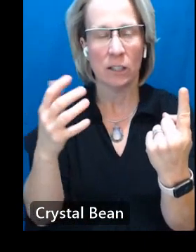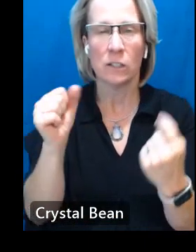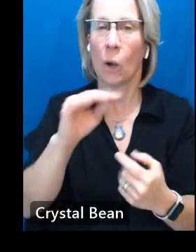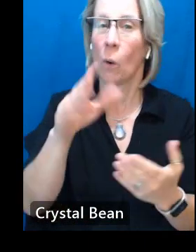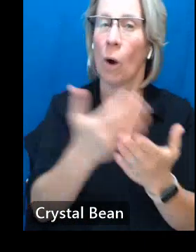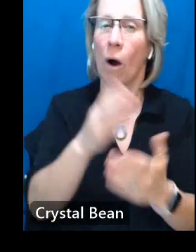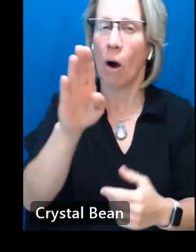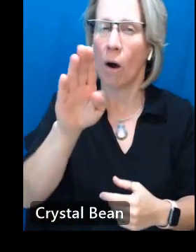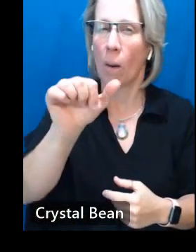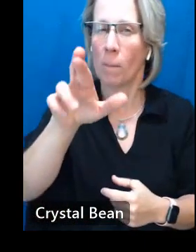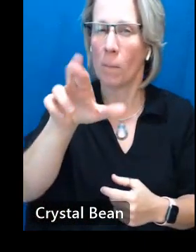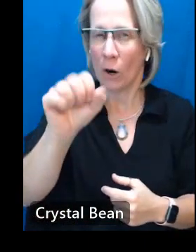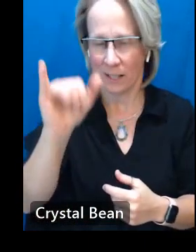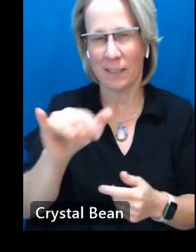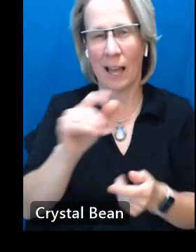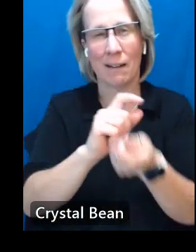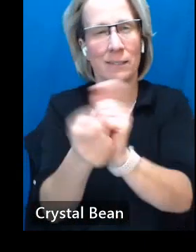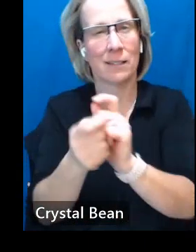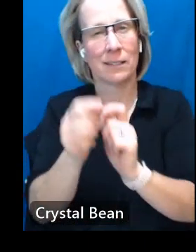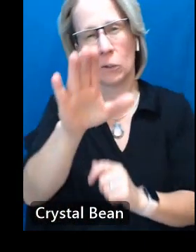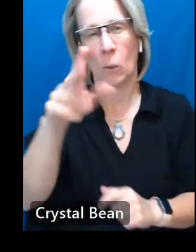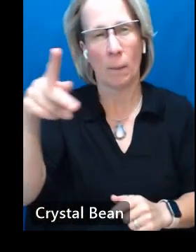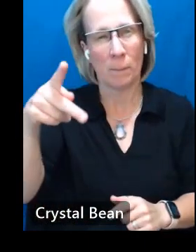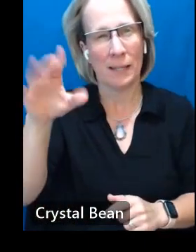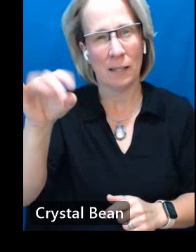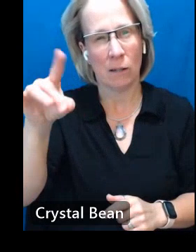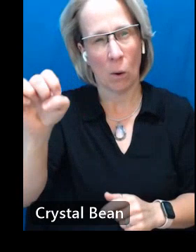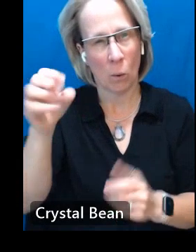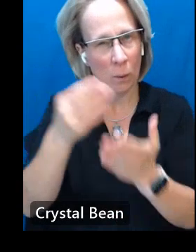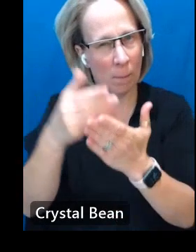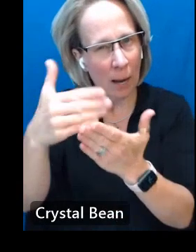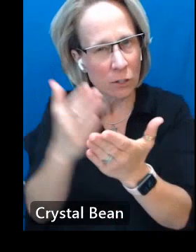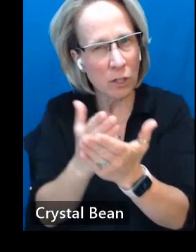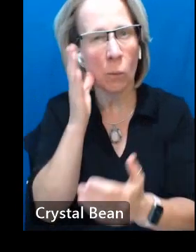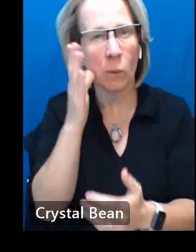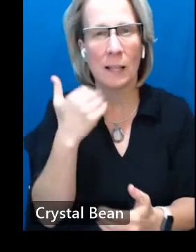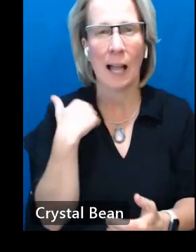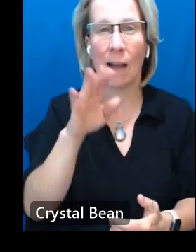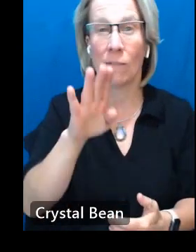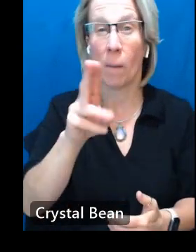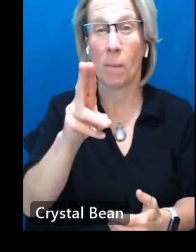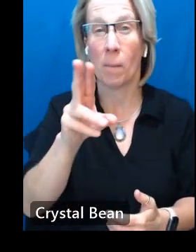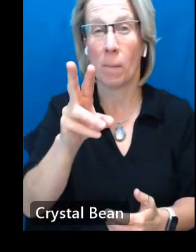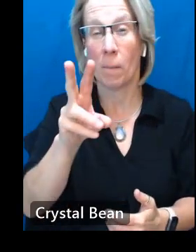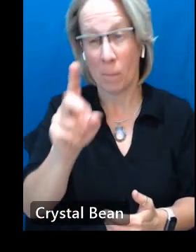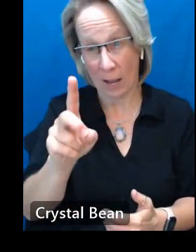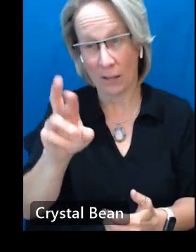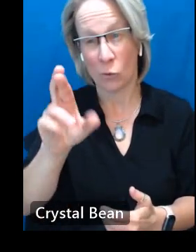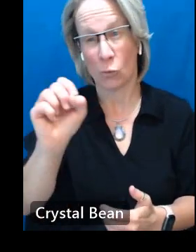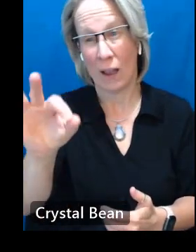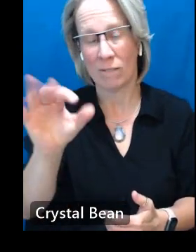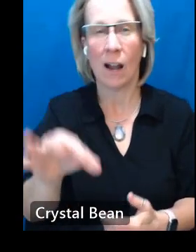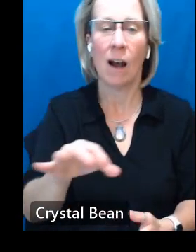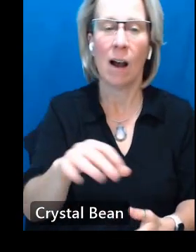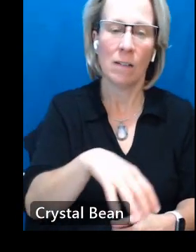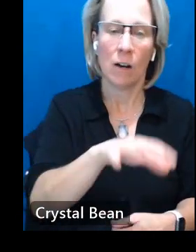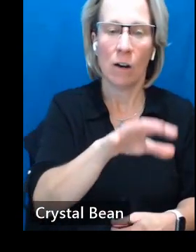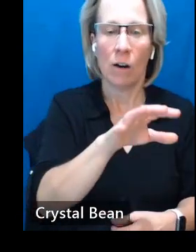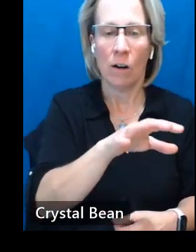are adjusting your P code budgets this year are going to have a Bud Ref of 124. Okay, and then next year it'll be up